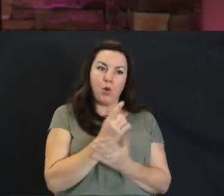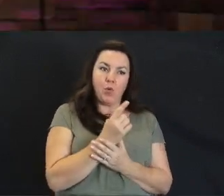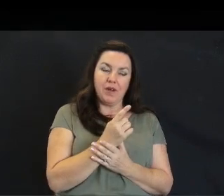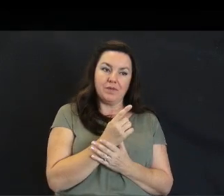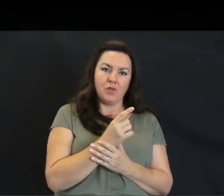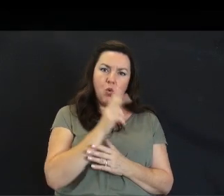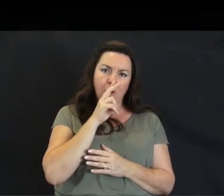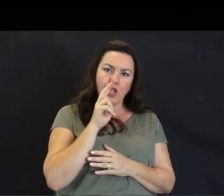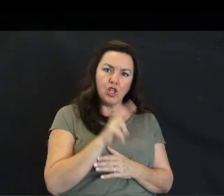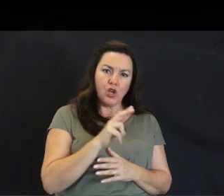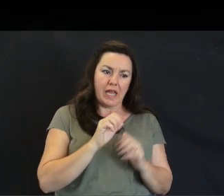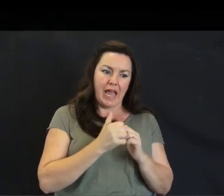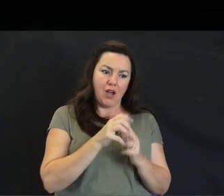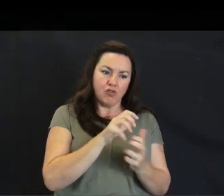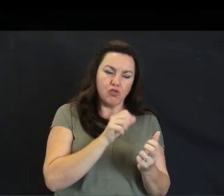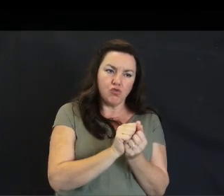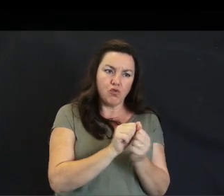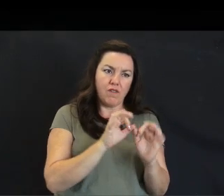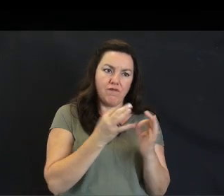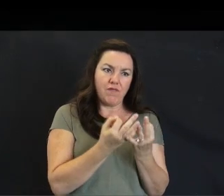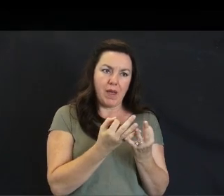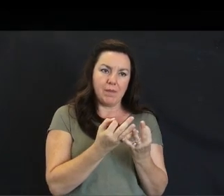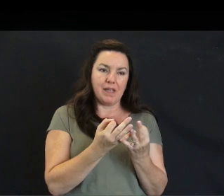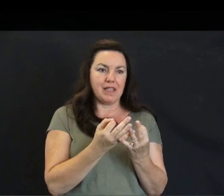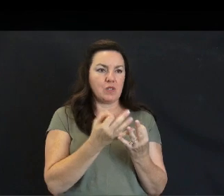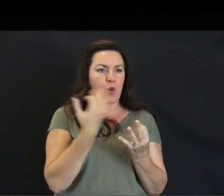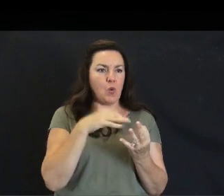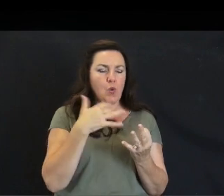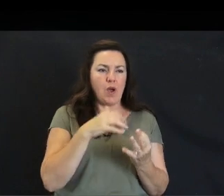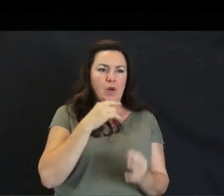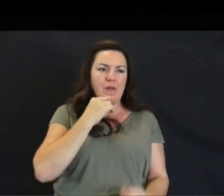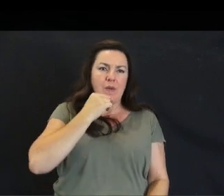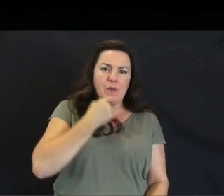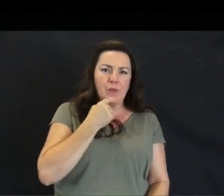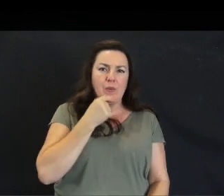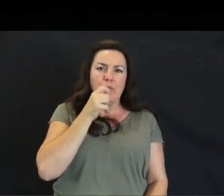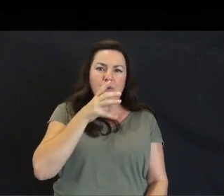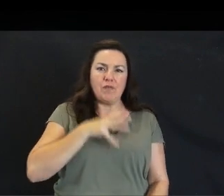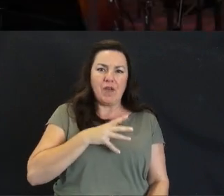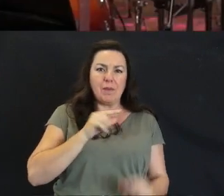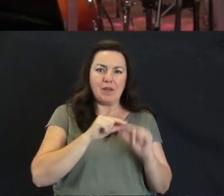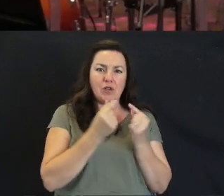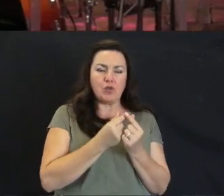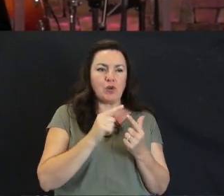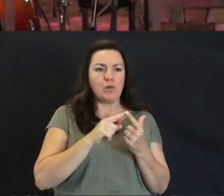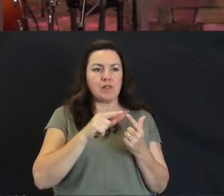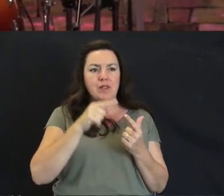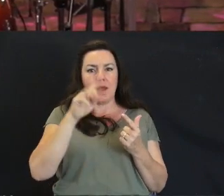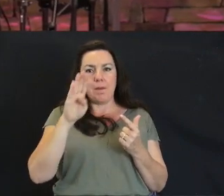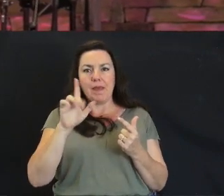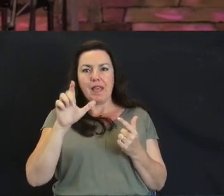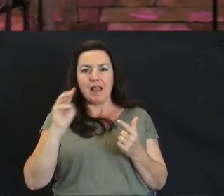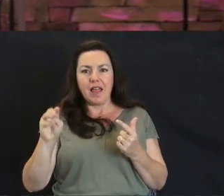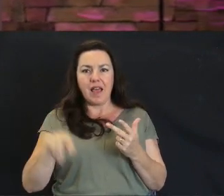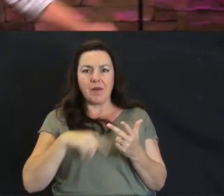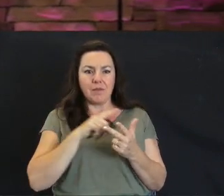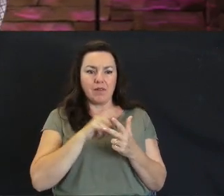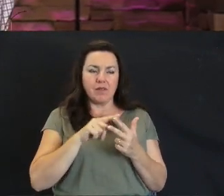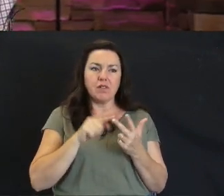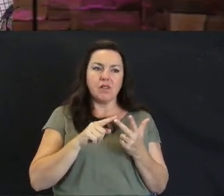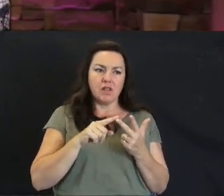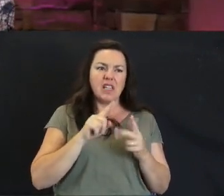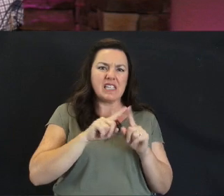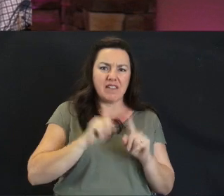against the family here in America We looked at radical feminism Black Lives Matter And groups like that That are built on a concept